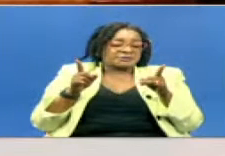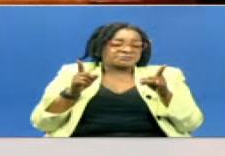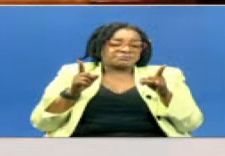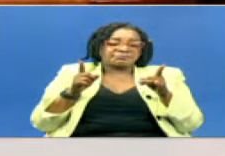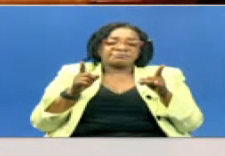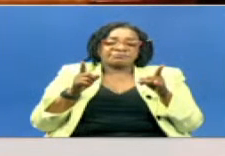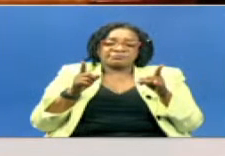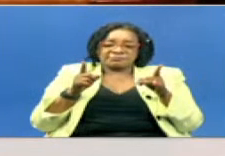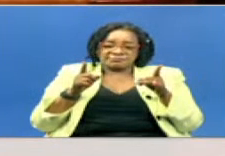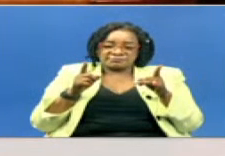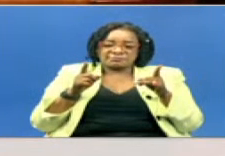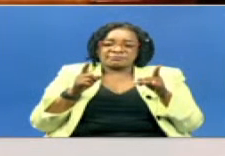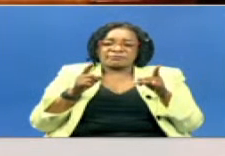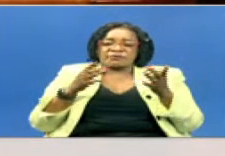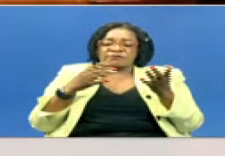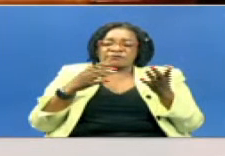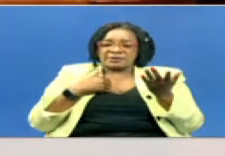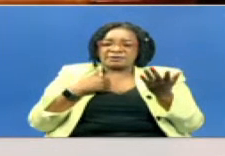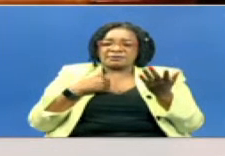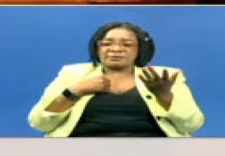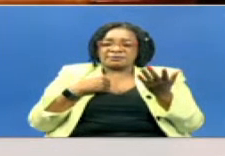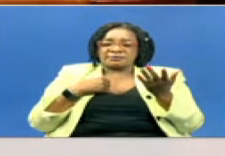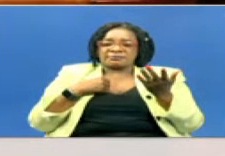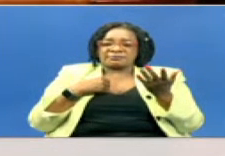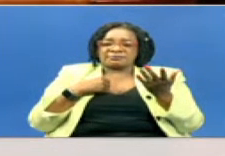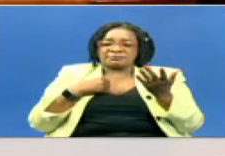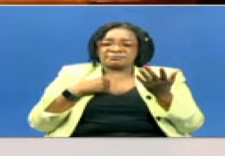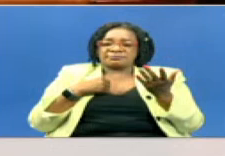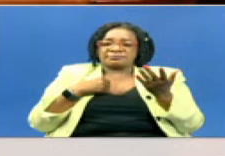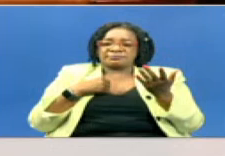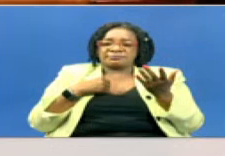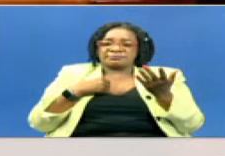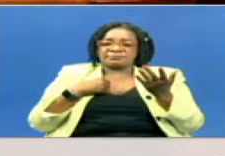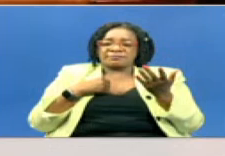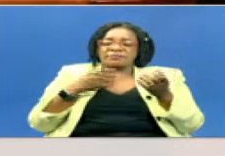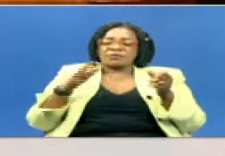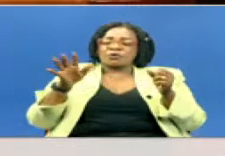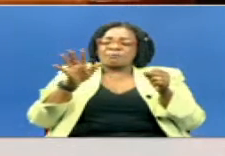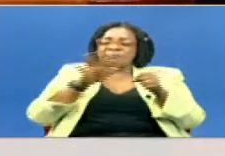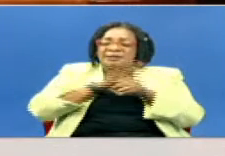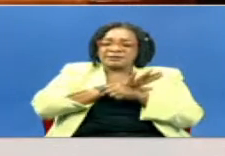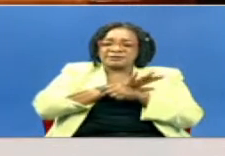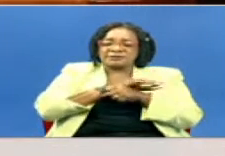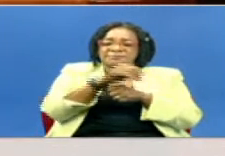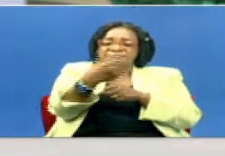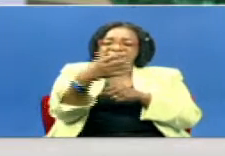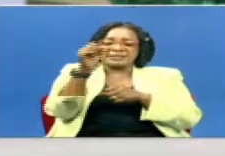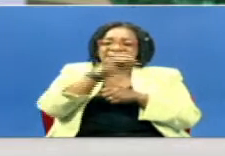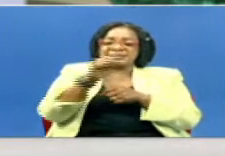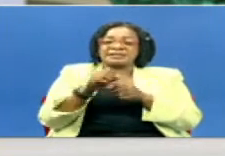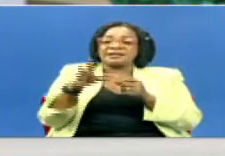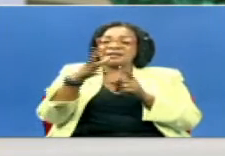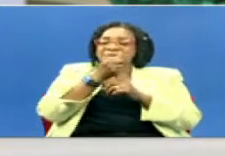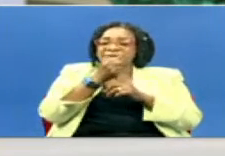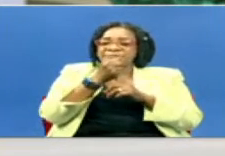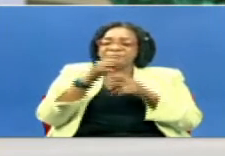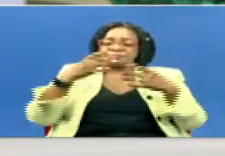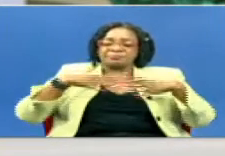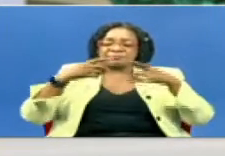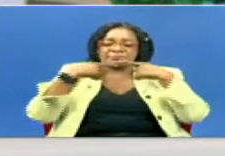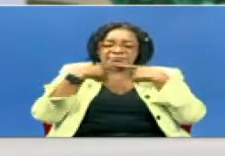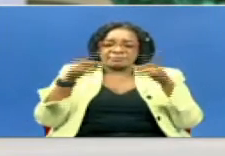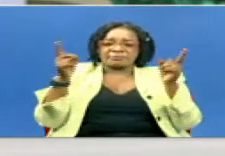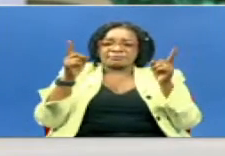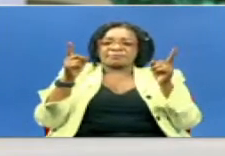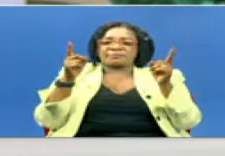line, Zaina, for me, is what I call a complete state capture. People declared their